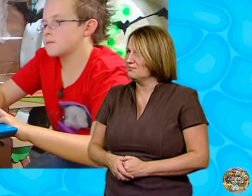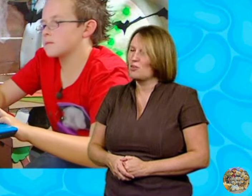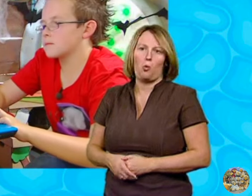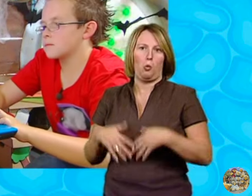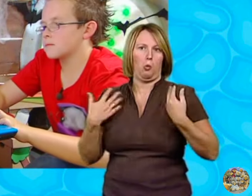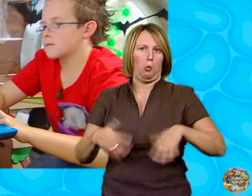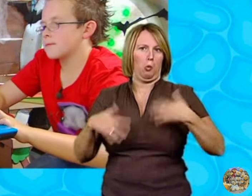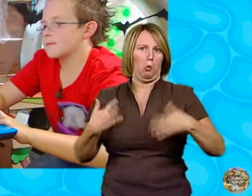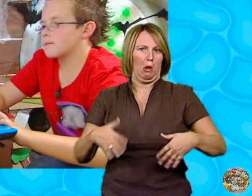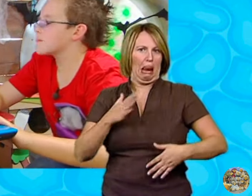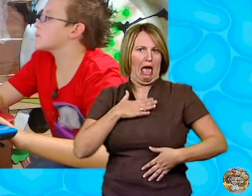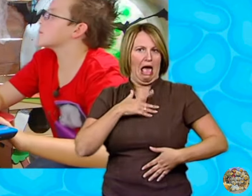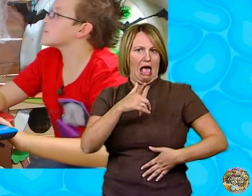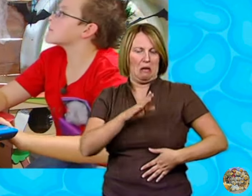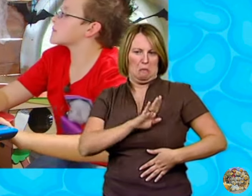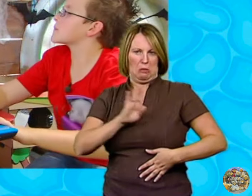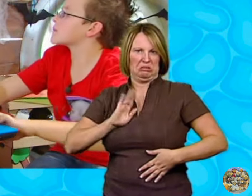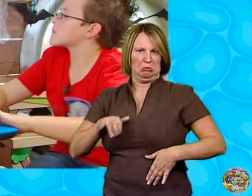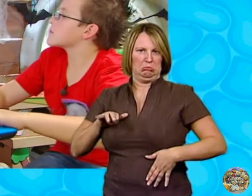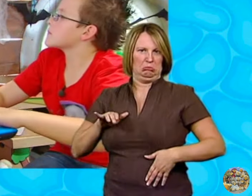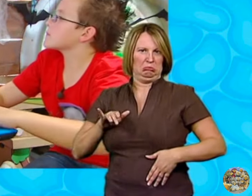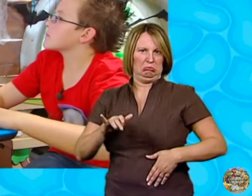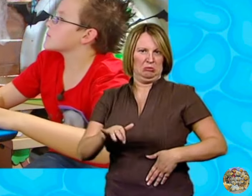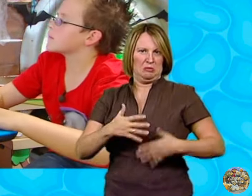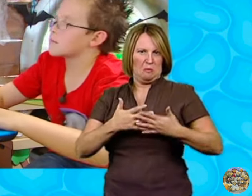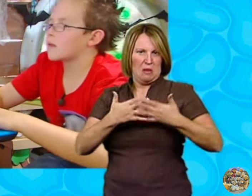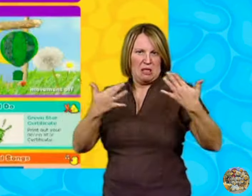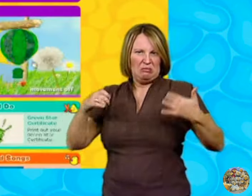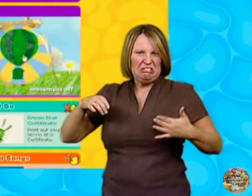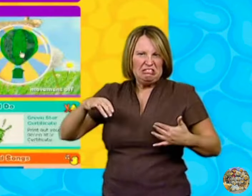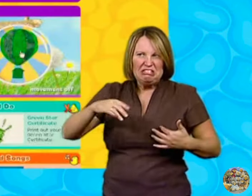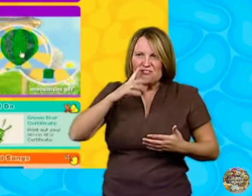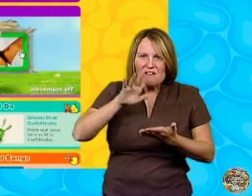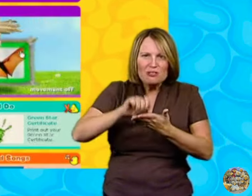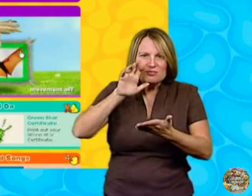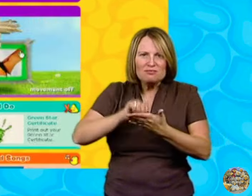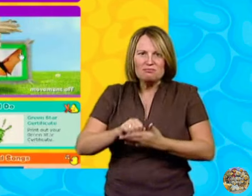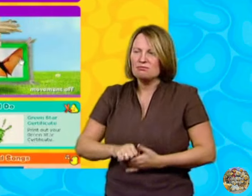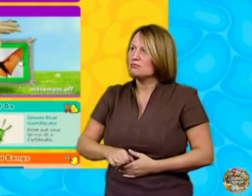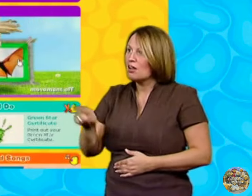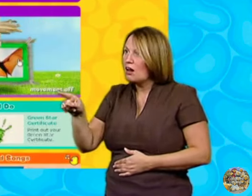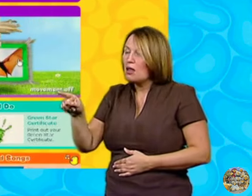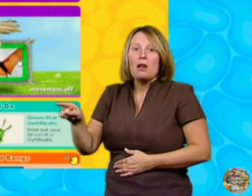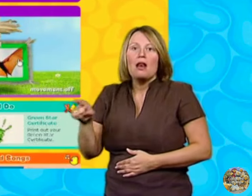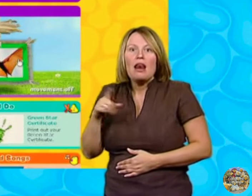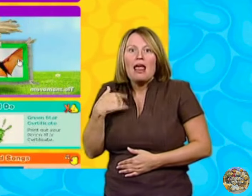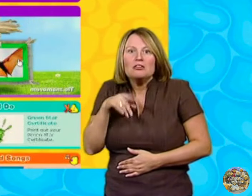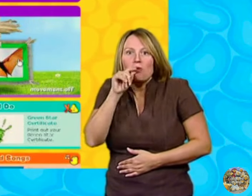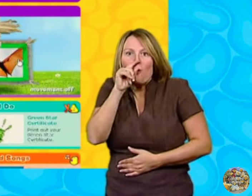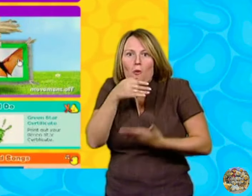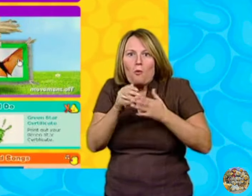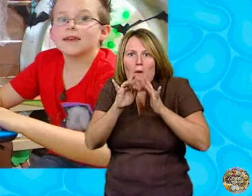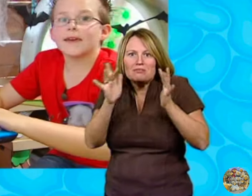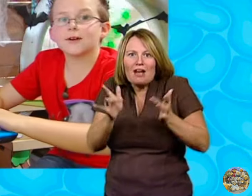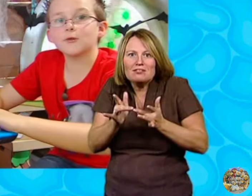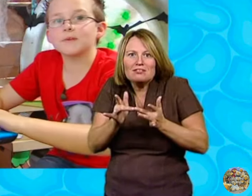Wow. I love that soldier beetle. It found so many bugs. And look, the ladybird is on our